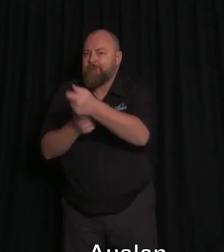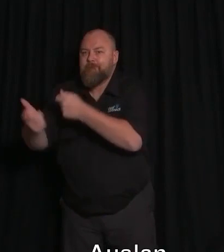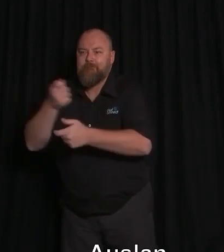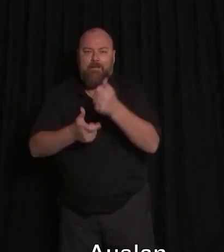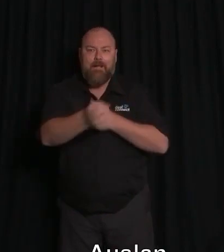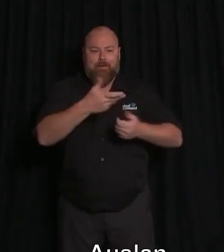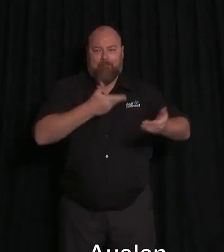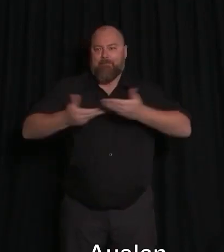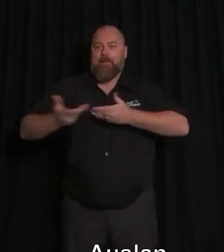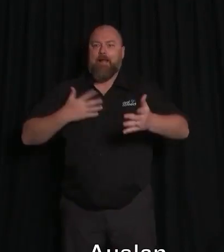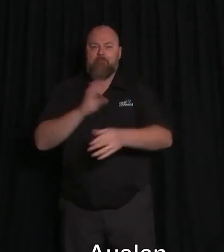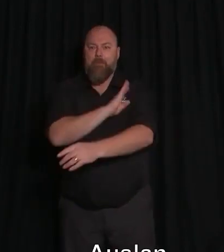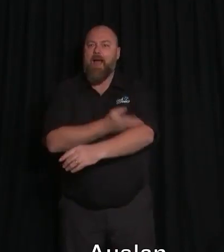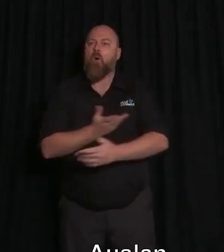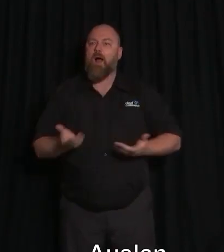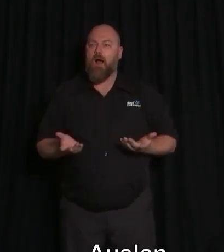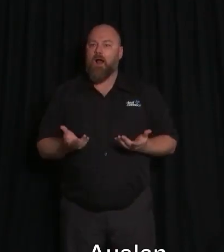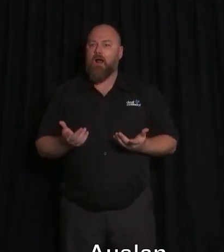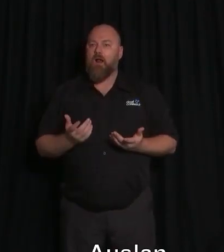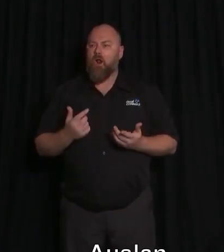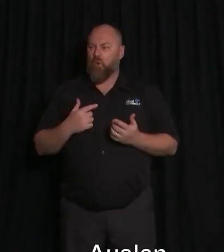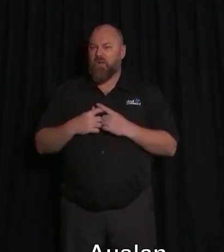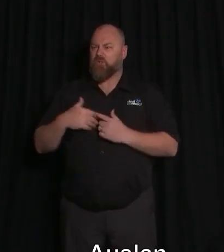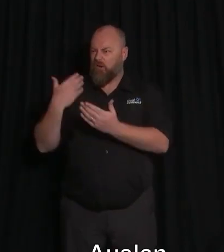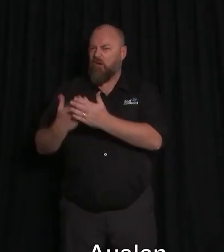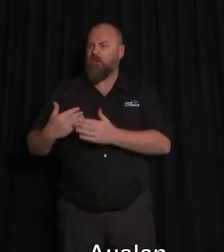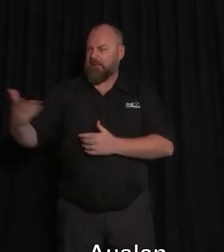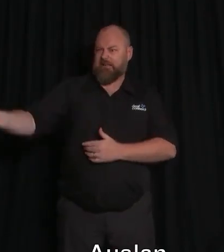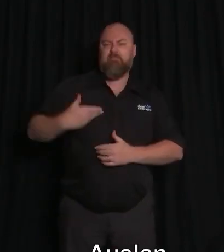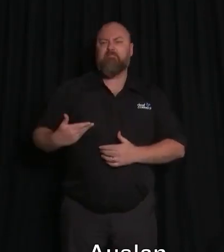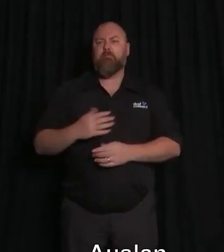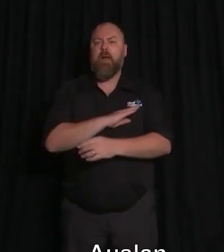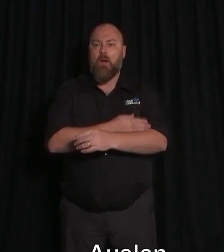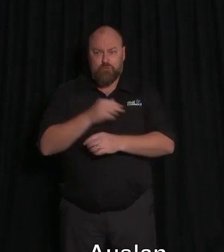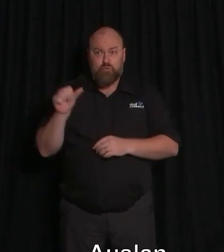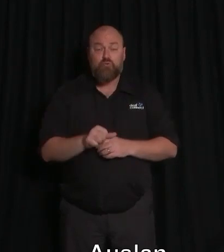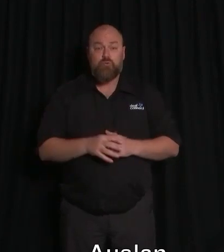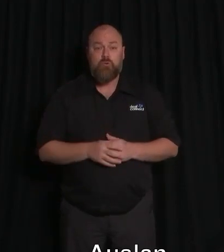claim that power. We should demand to be invested with that power. And that way,